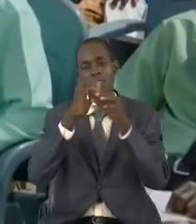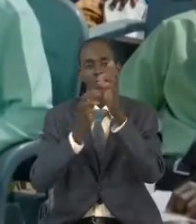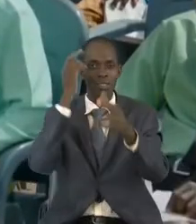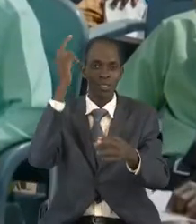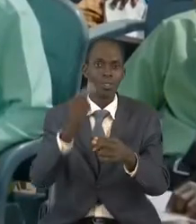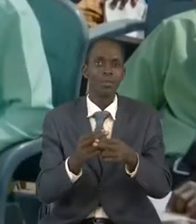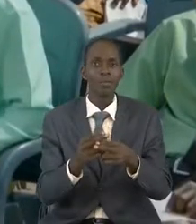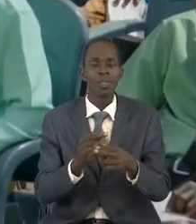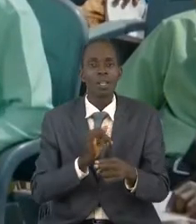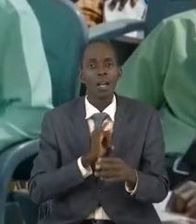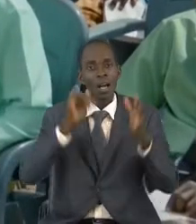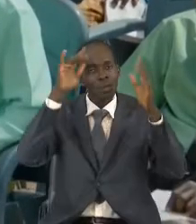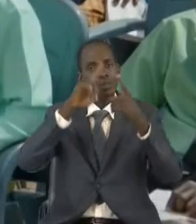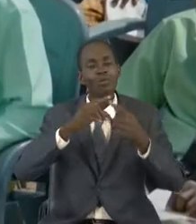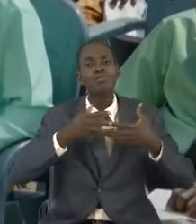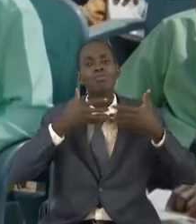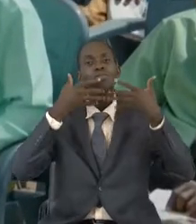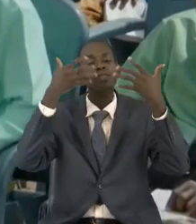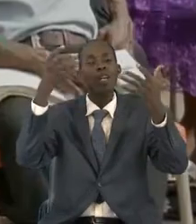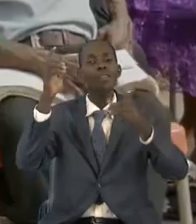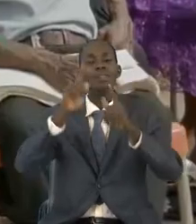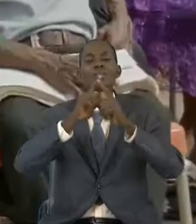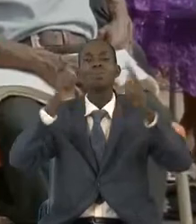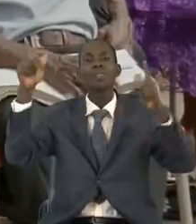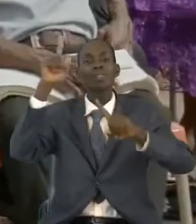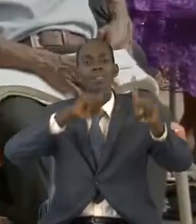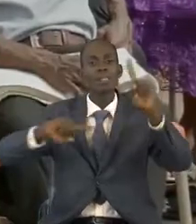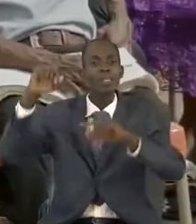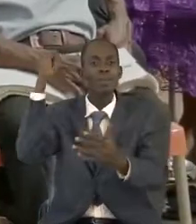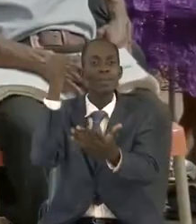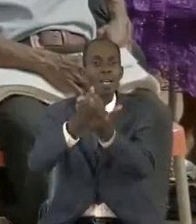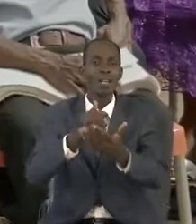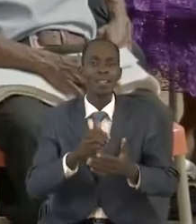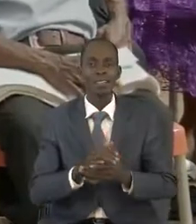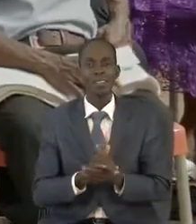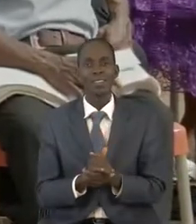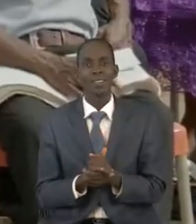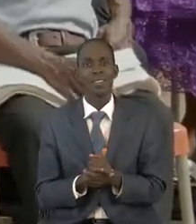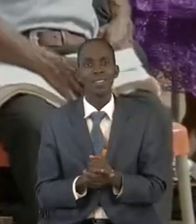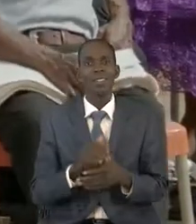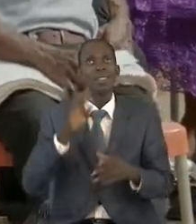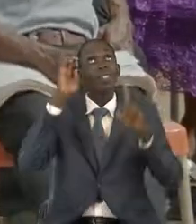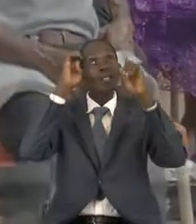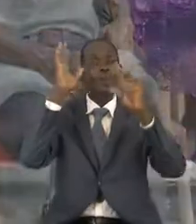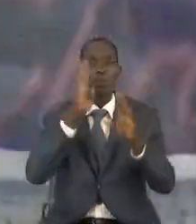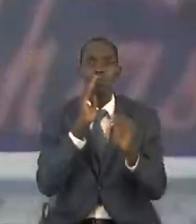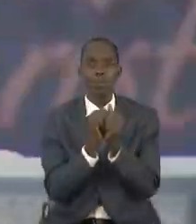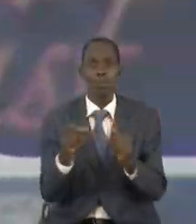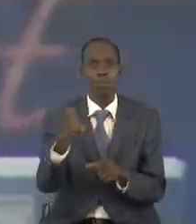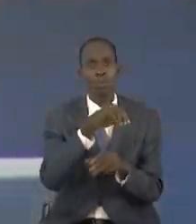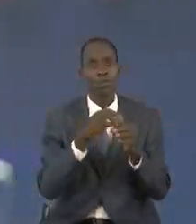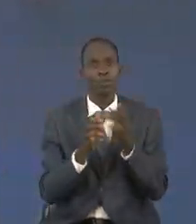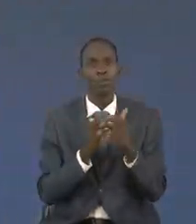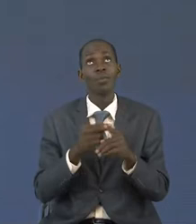was waiting for a good sunny Sunday. Amen. He will be with you. He will not leave